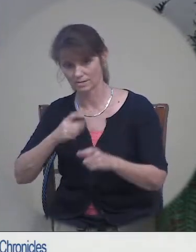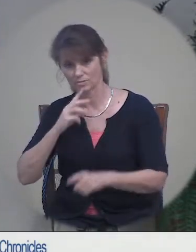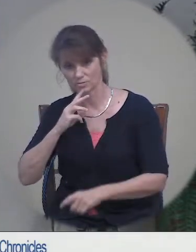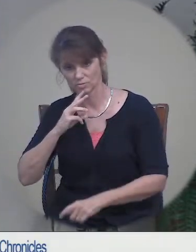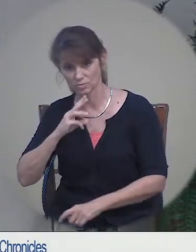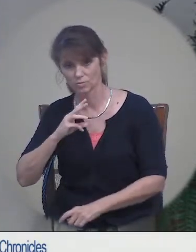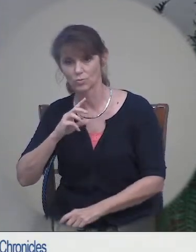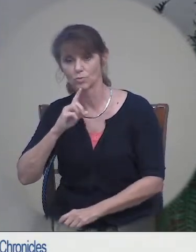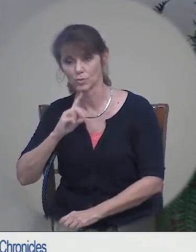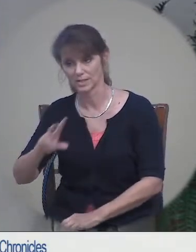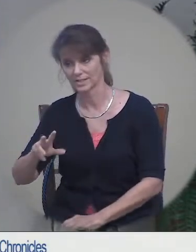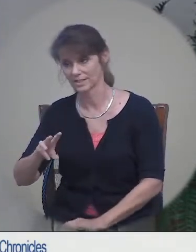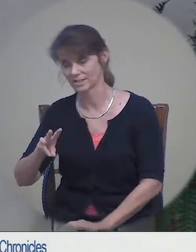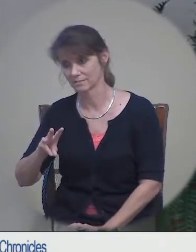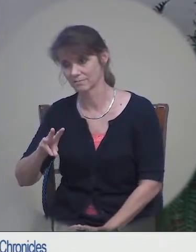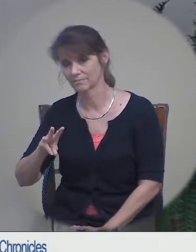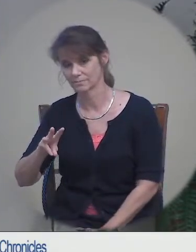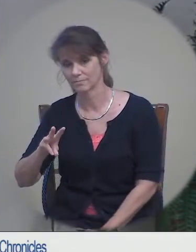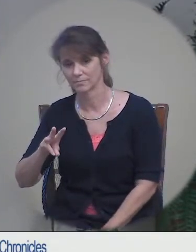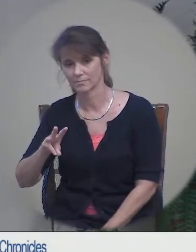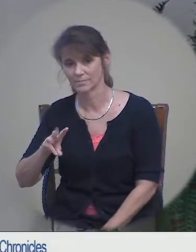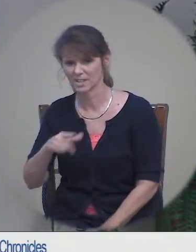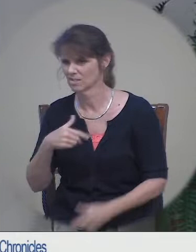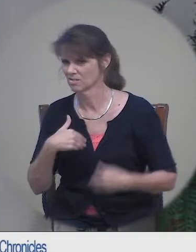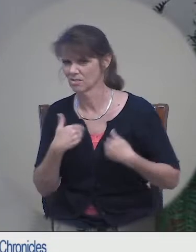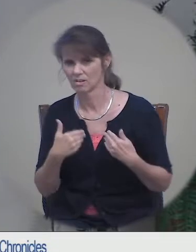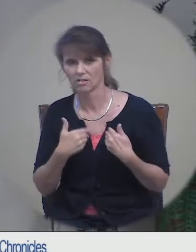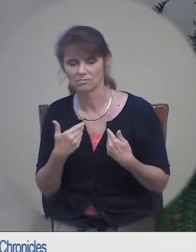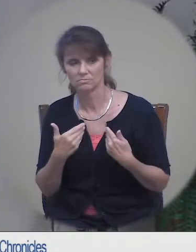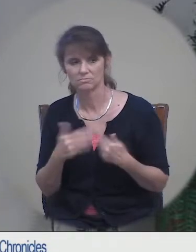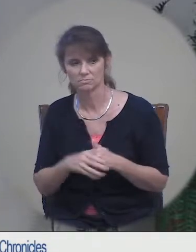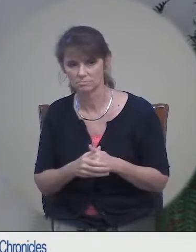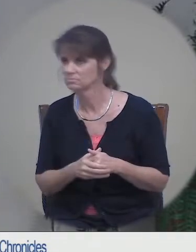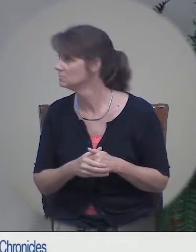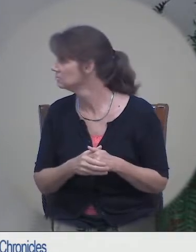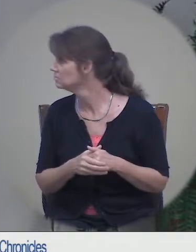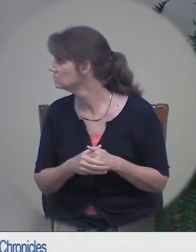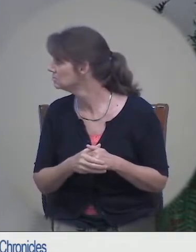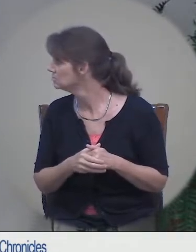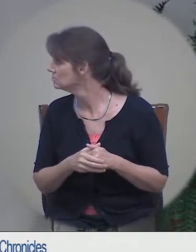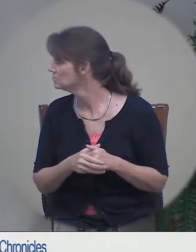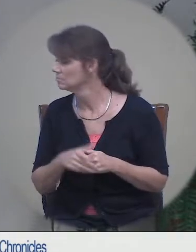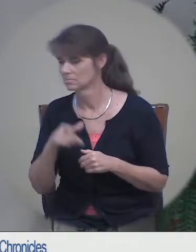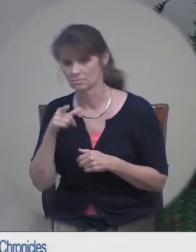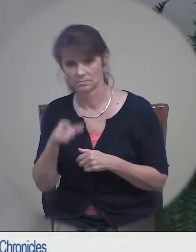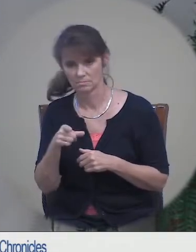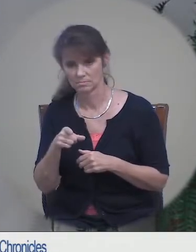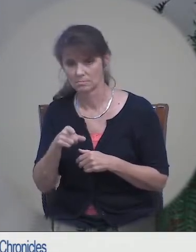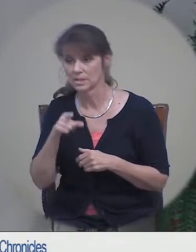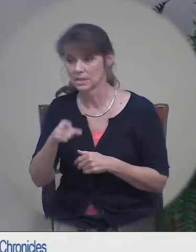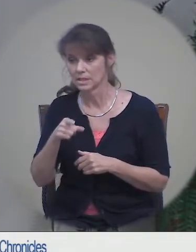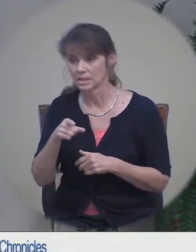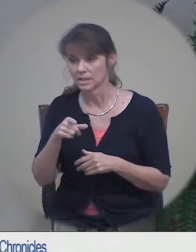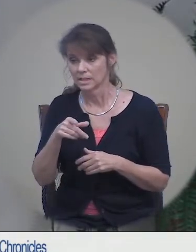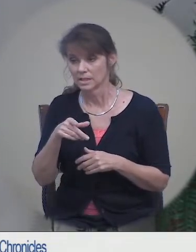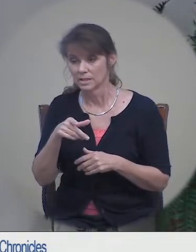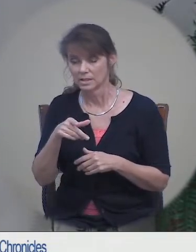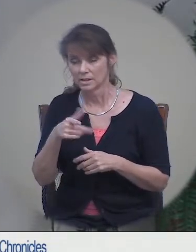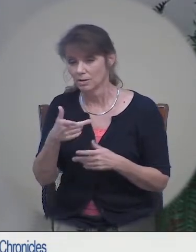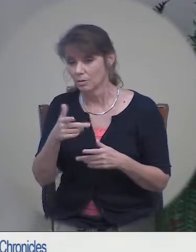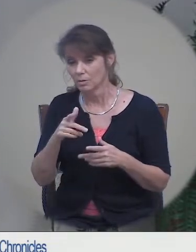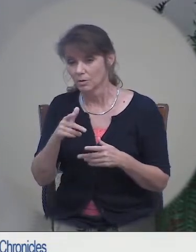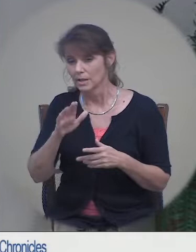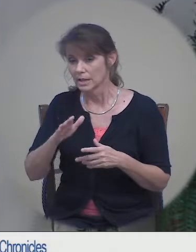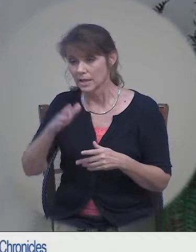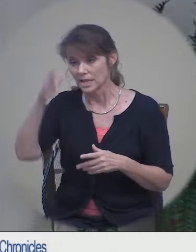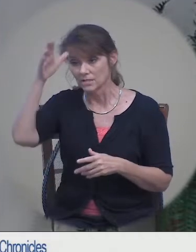2 Kings, 1 Chronicles and 2 Chronicles, and based upon who his father is, what kind of king would you